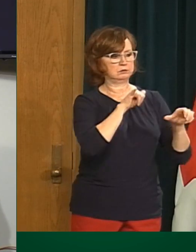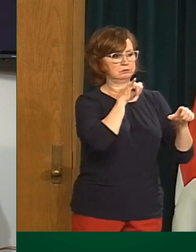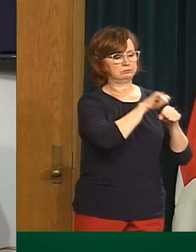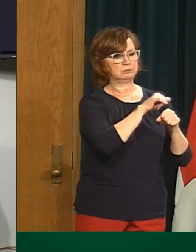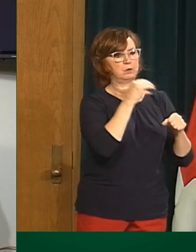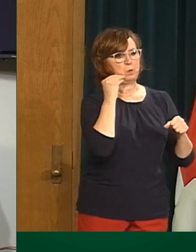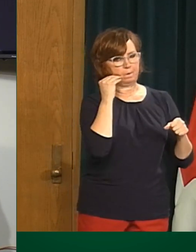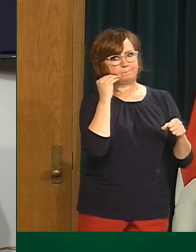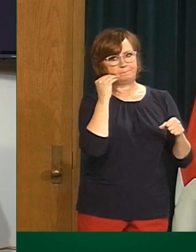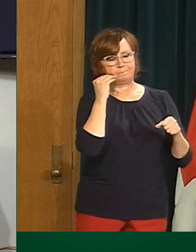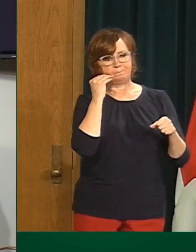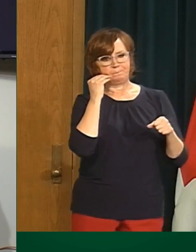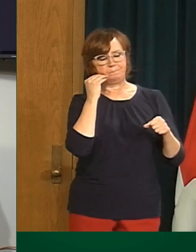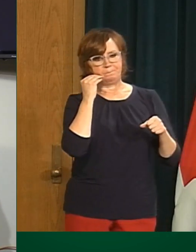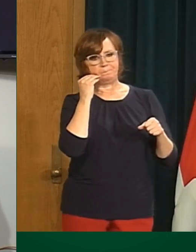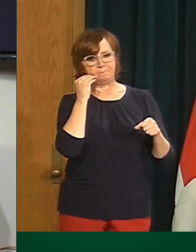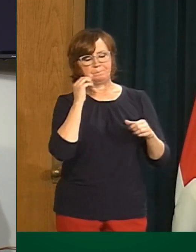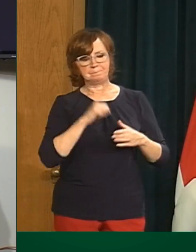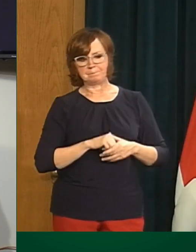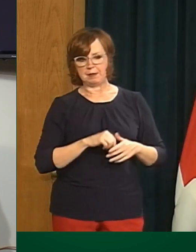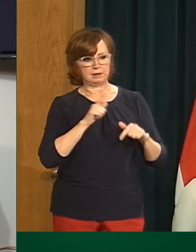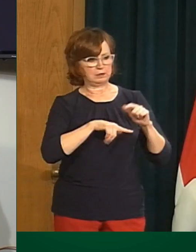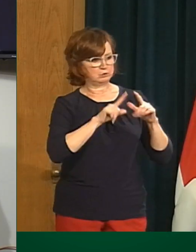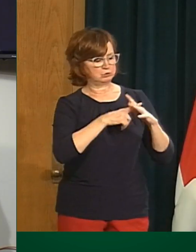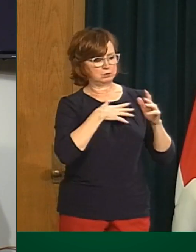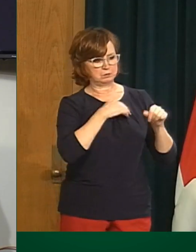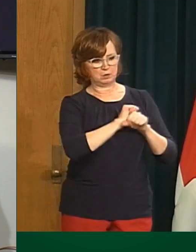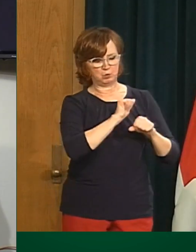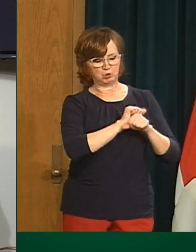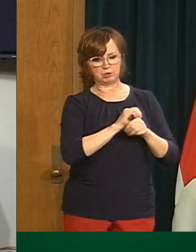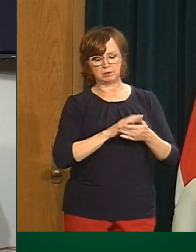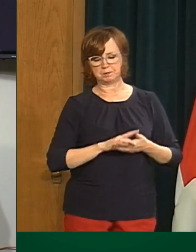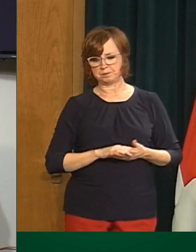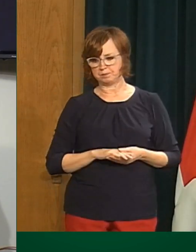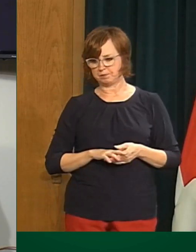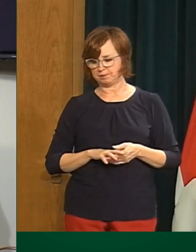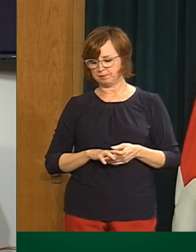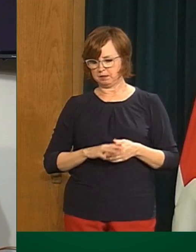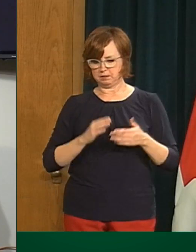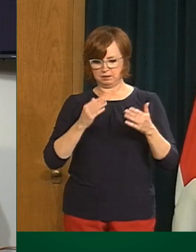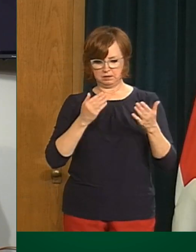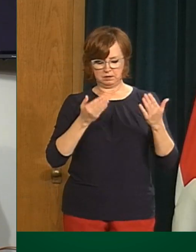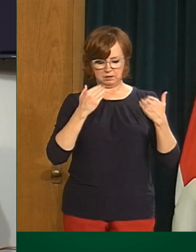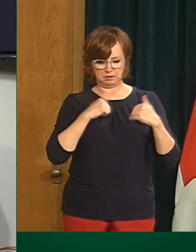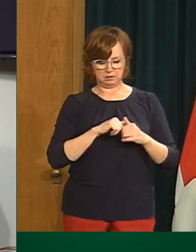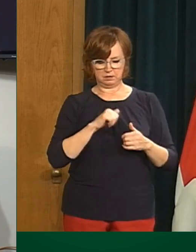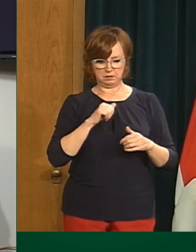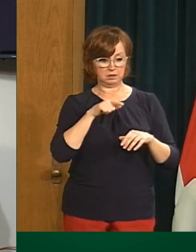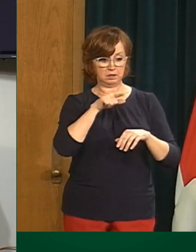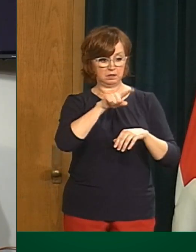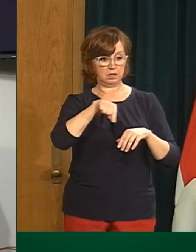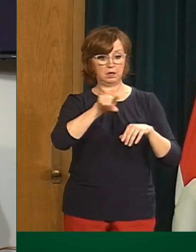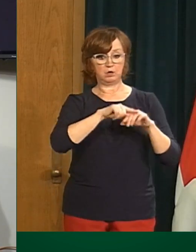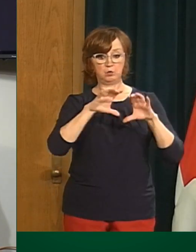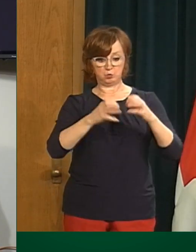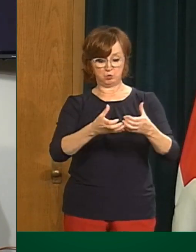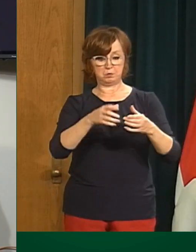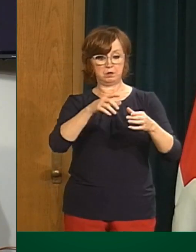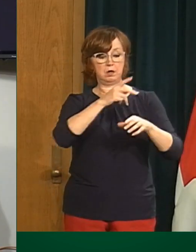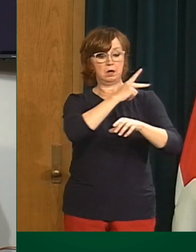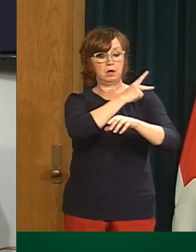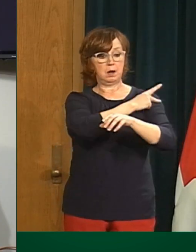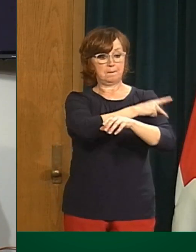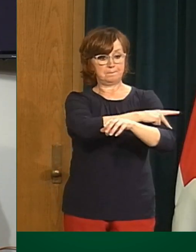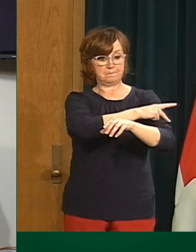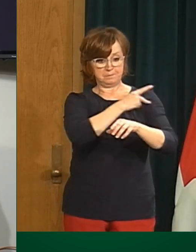shift. And there is also daily monitoring of patients